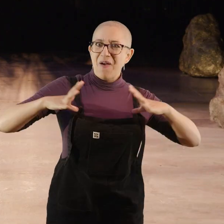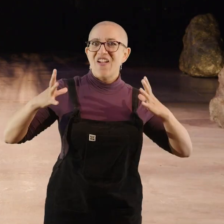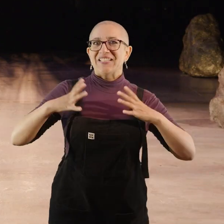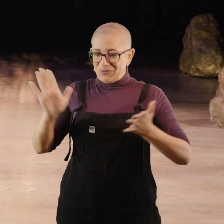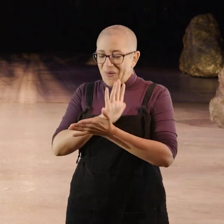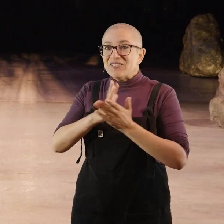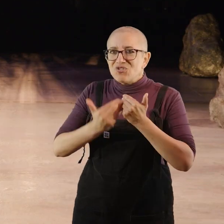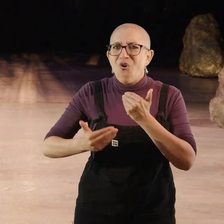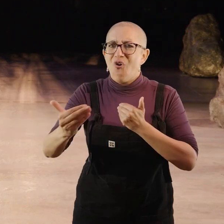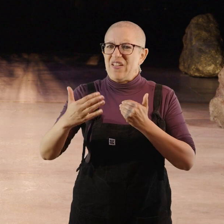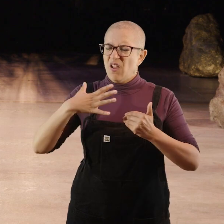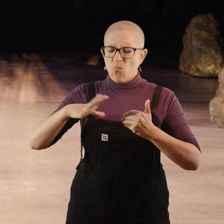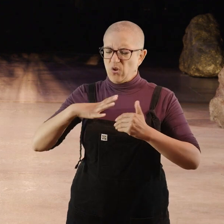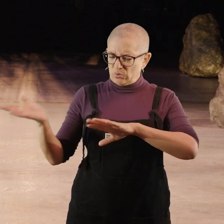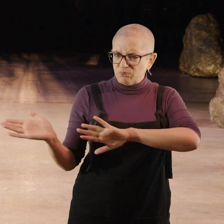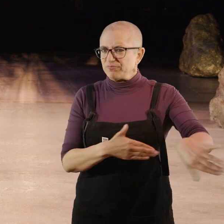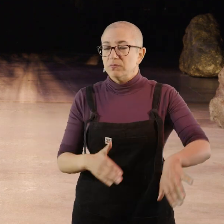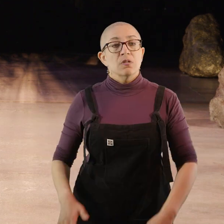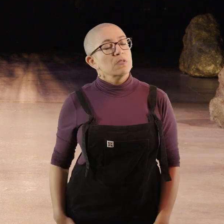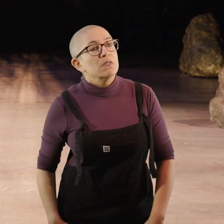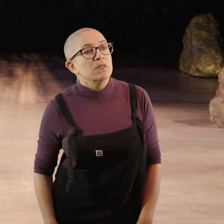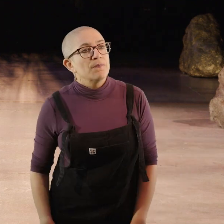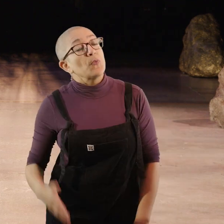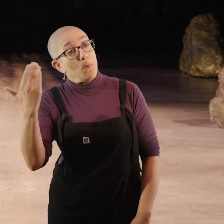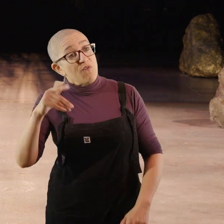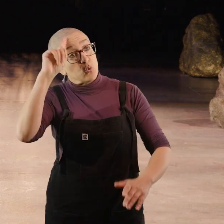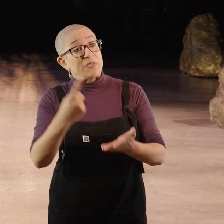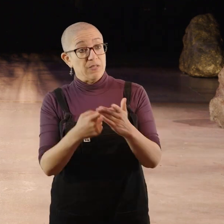not cast aside so soon. Was the hope drunk when you dressed yourself?